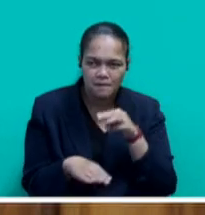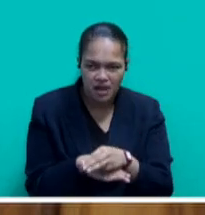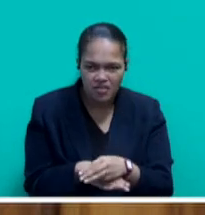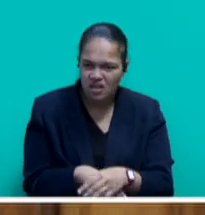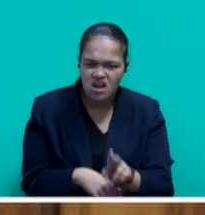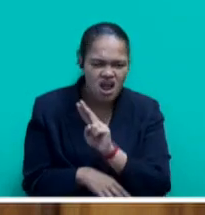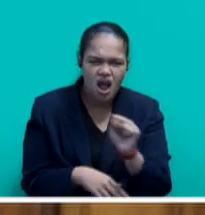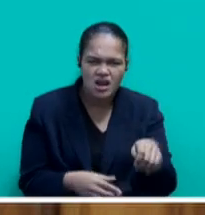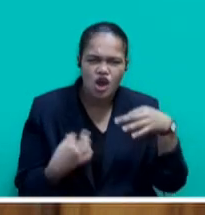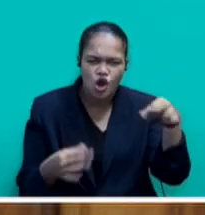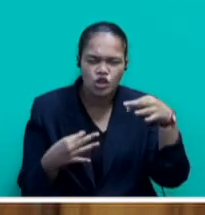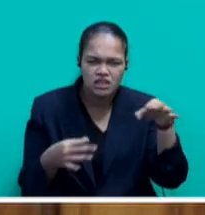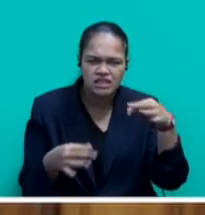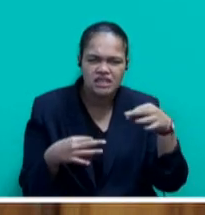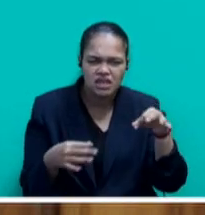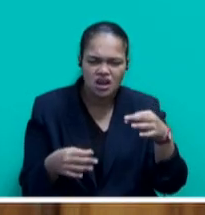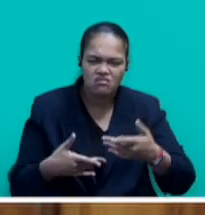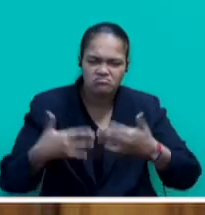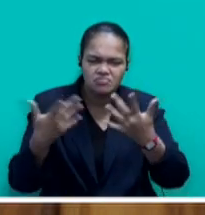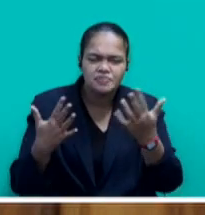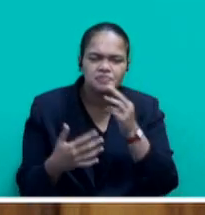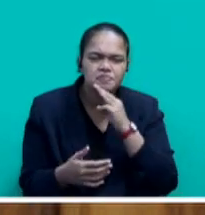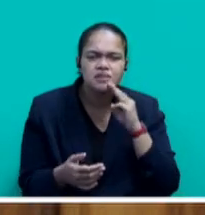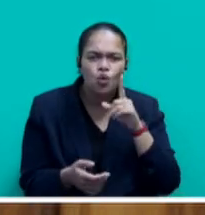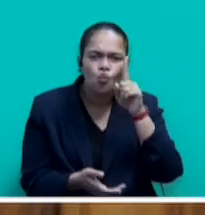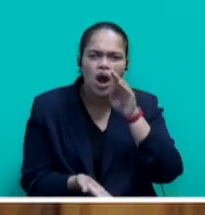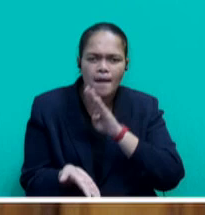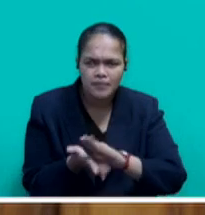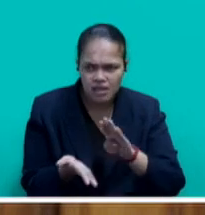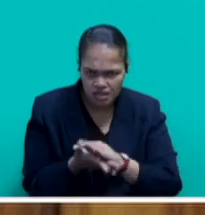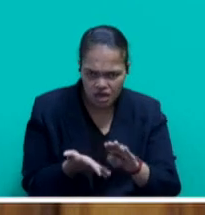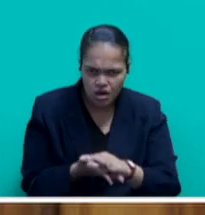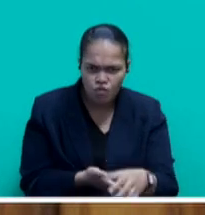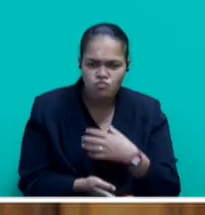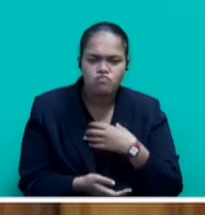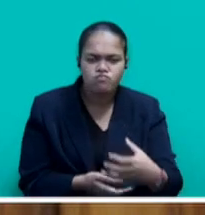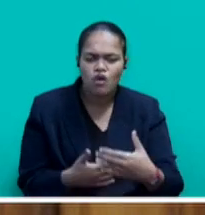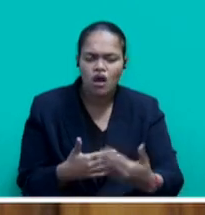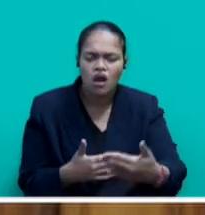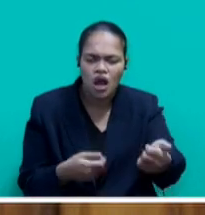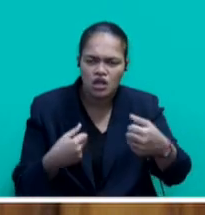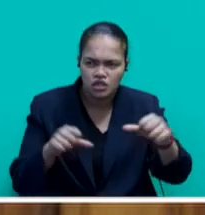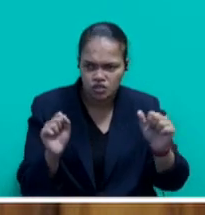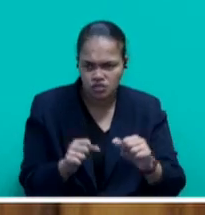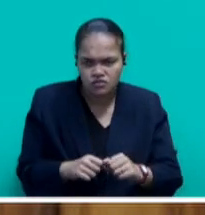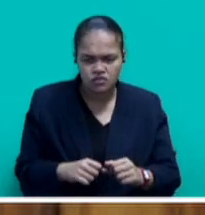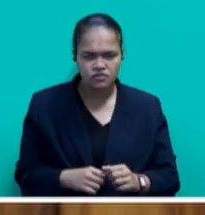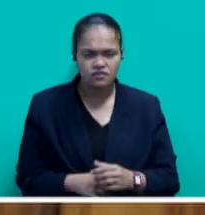Unaudited figures of 1 billion, more than what was achieved in the same time last